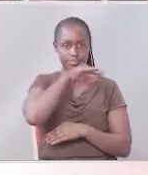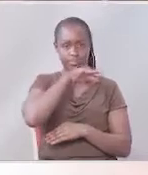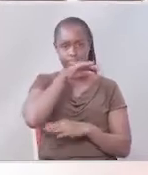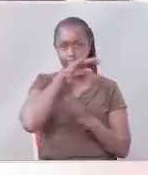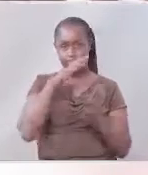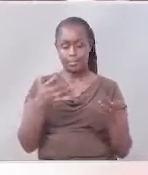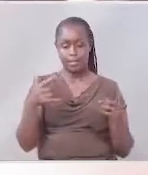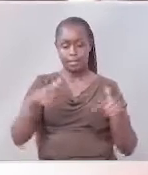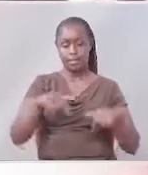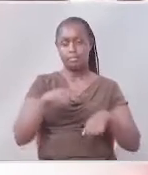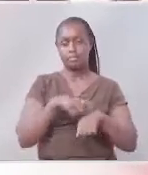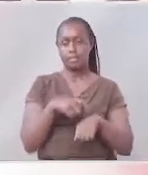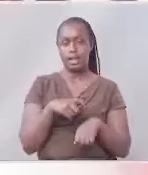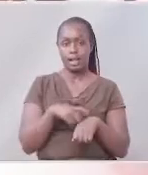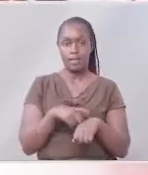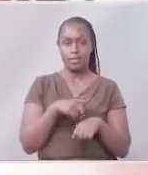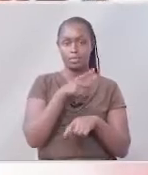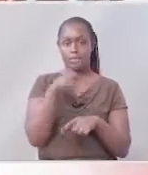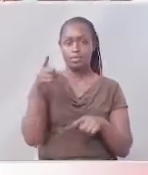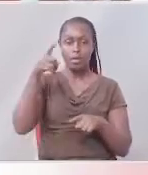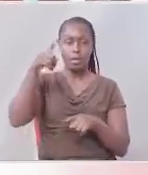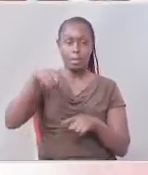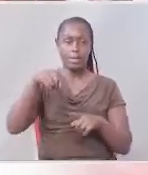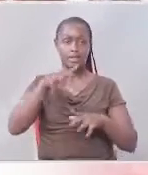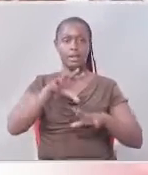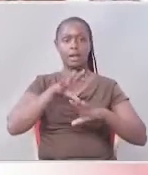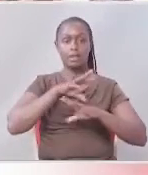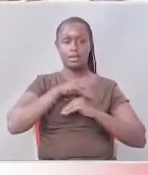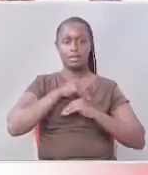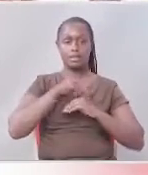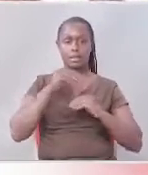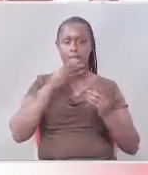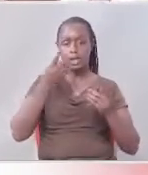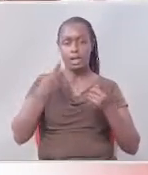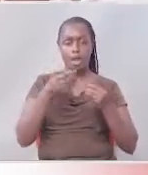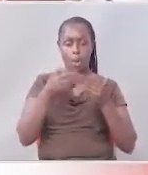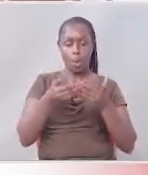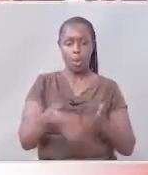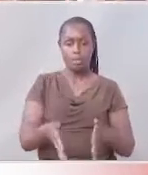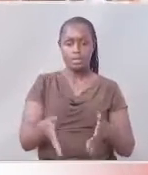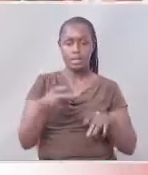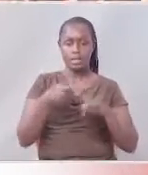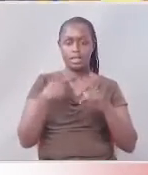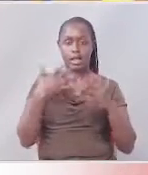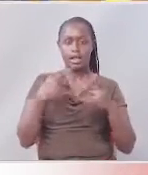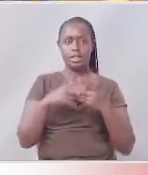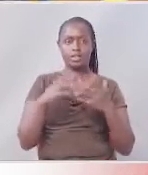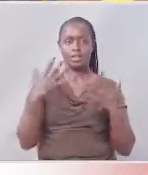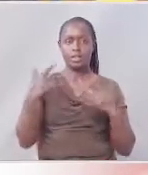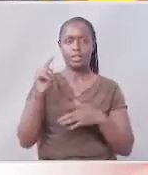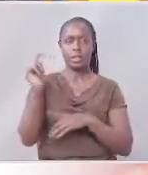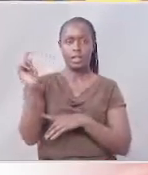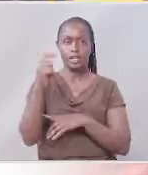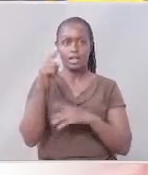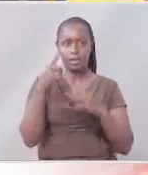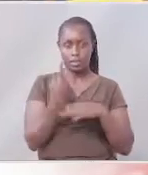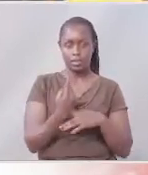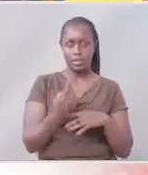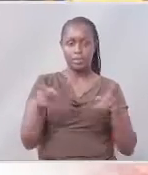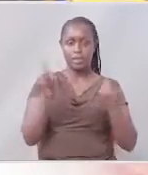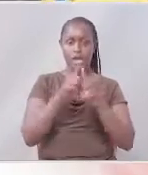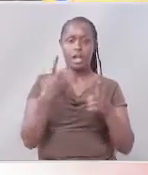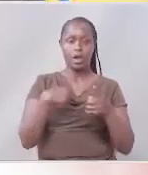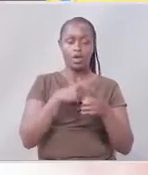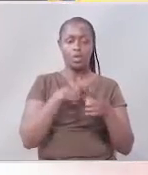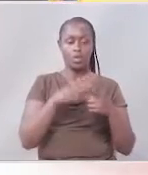this time round, you must accept defeat in the hands of Kenya Kwanza. Vile tumewafungia kwa